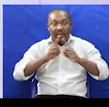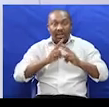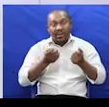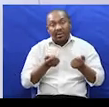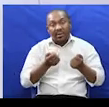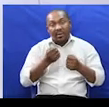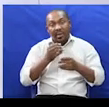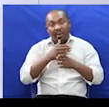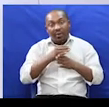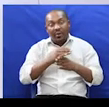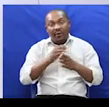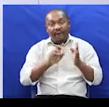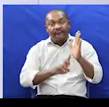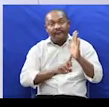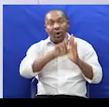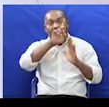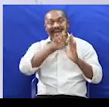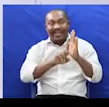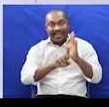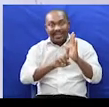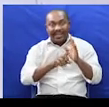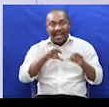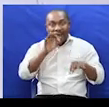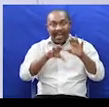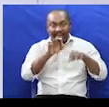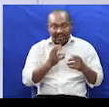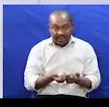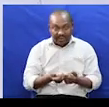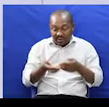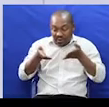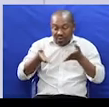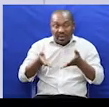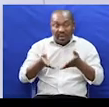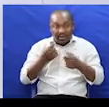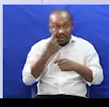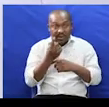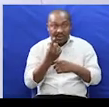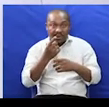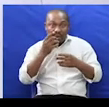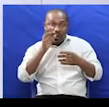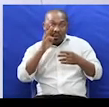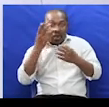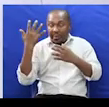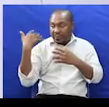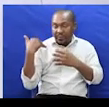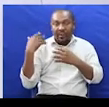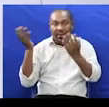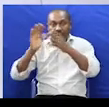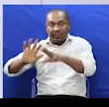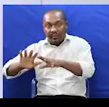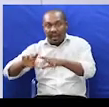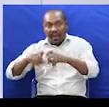volumetric analysis. And today we are going to proceed where we have ended, but we'll be discussing about